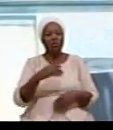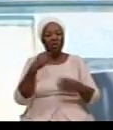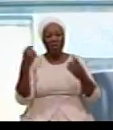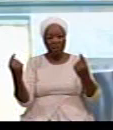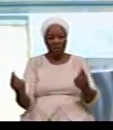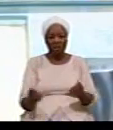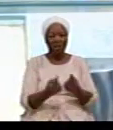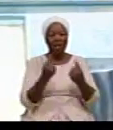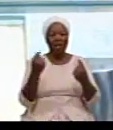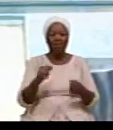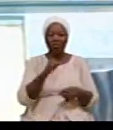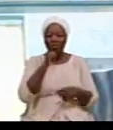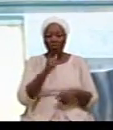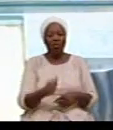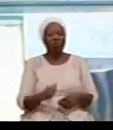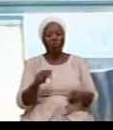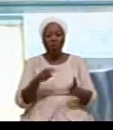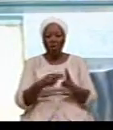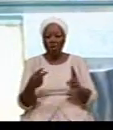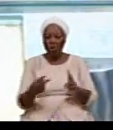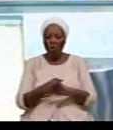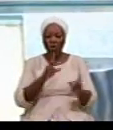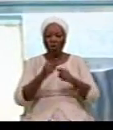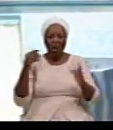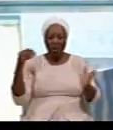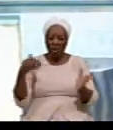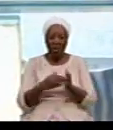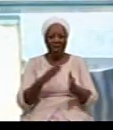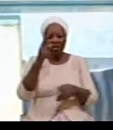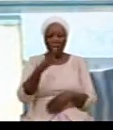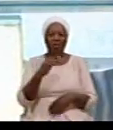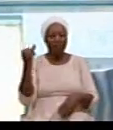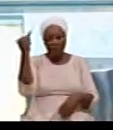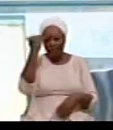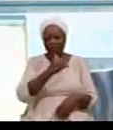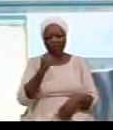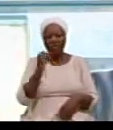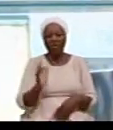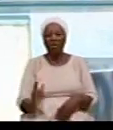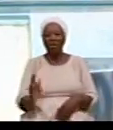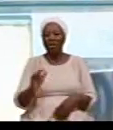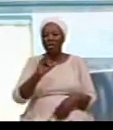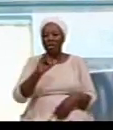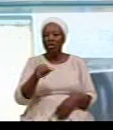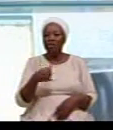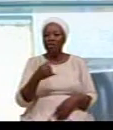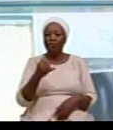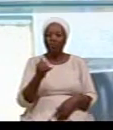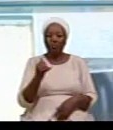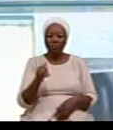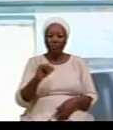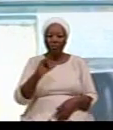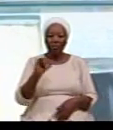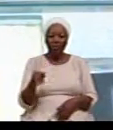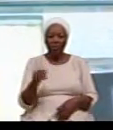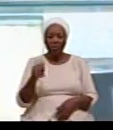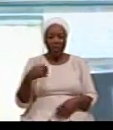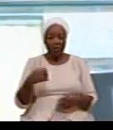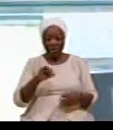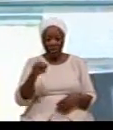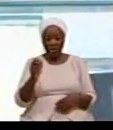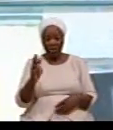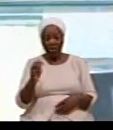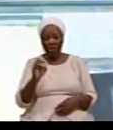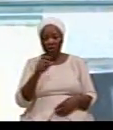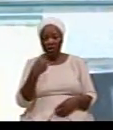charged God foolishly. James tells us, We've seen the patience of